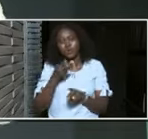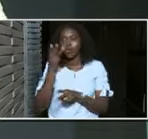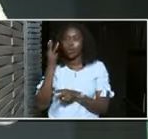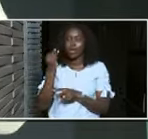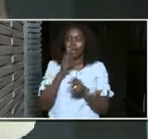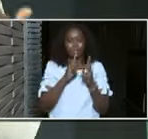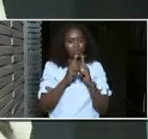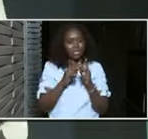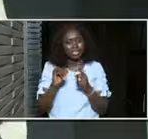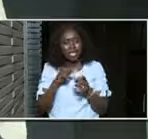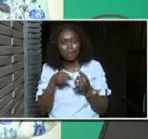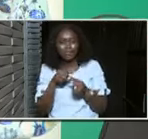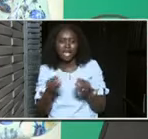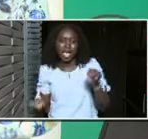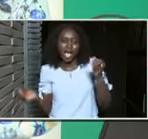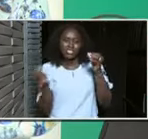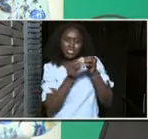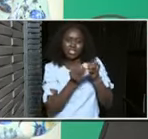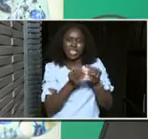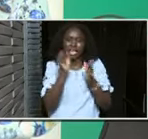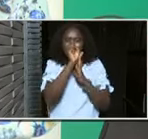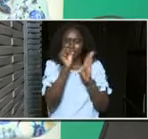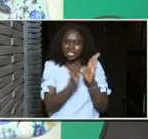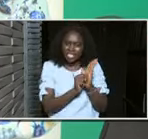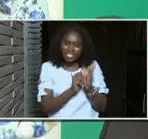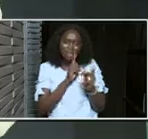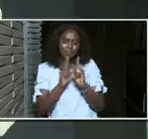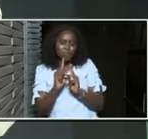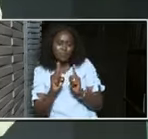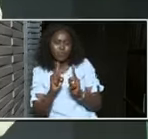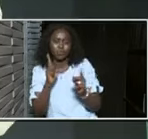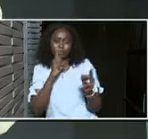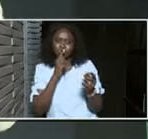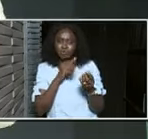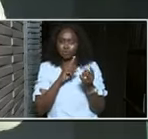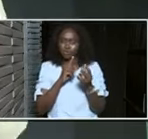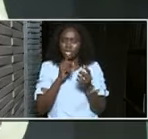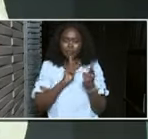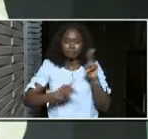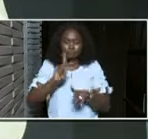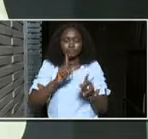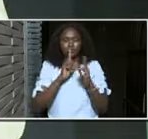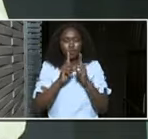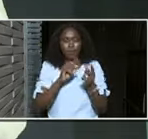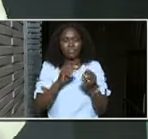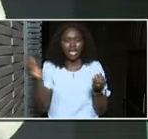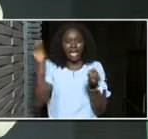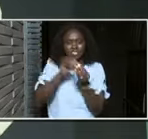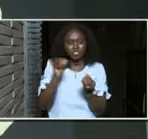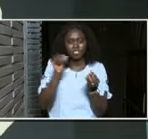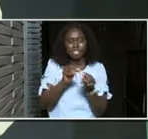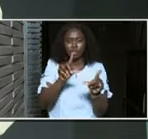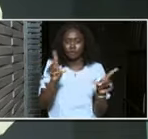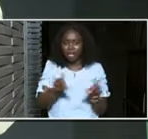about additional states. People were talking of additional local governments.